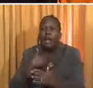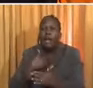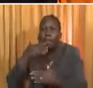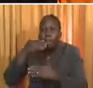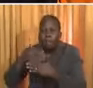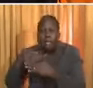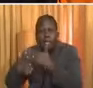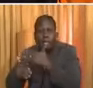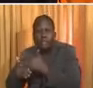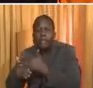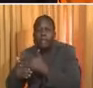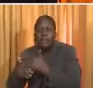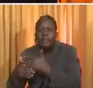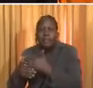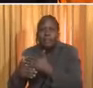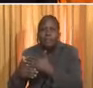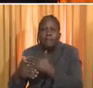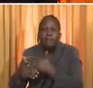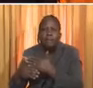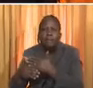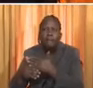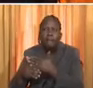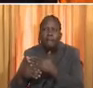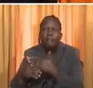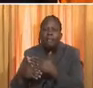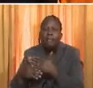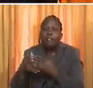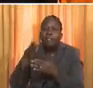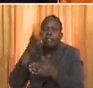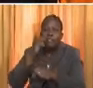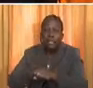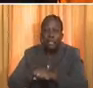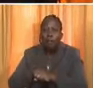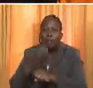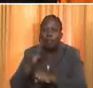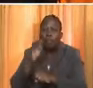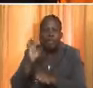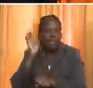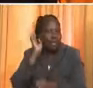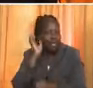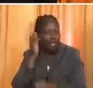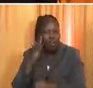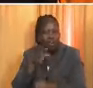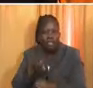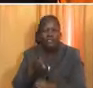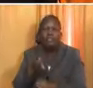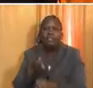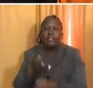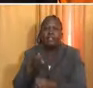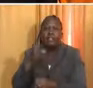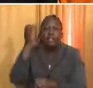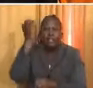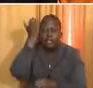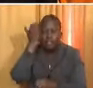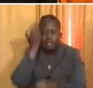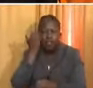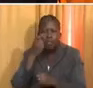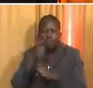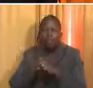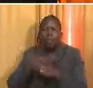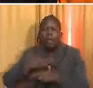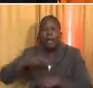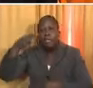in this country in the past, it is during the hearing of this case from the High Court through to this